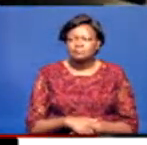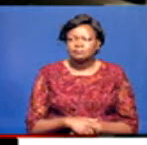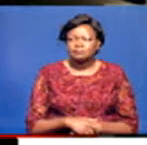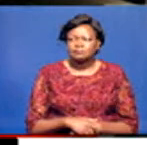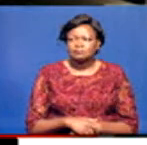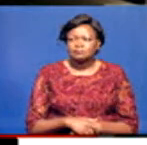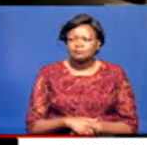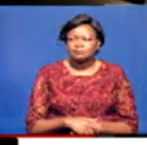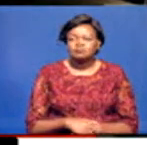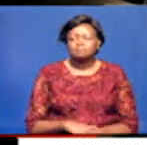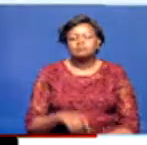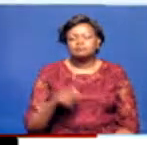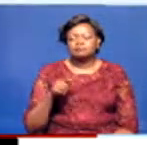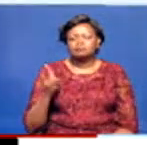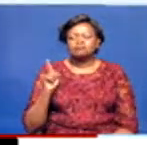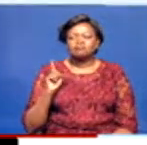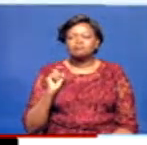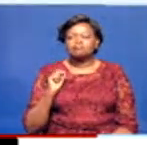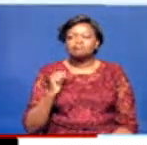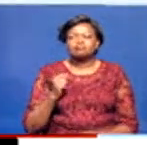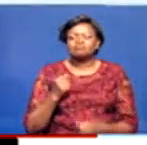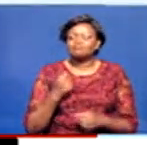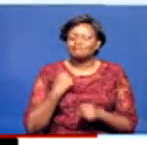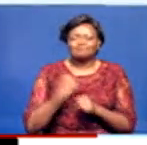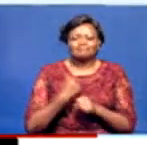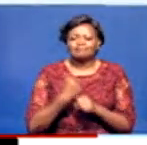Kariuki is a hands-on boss.